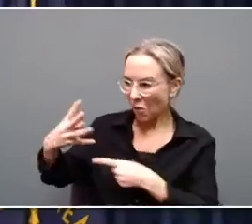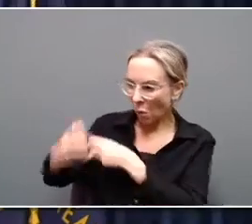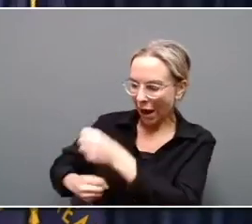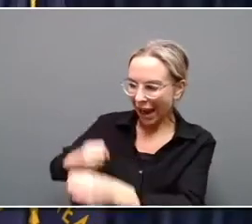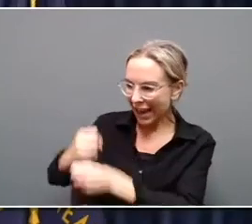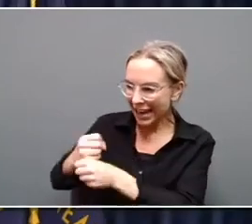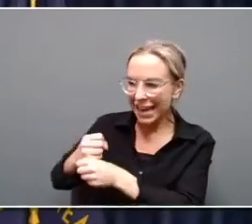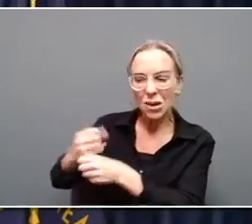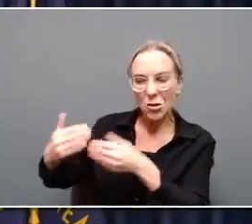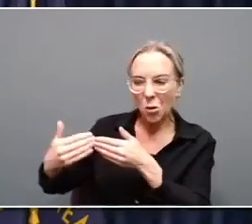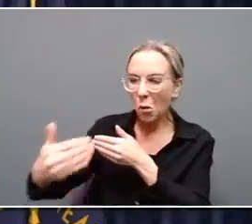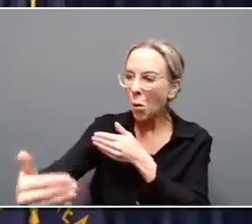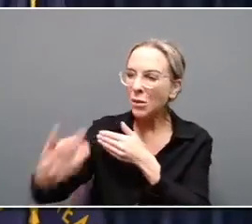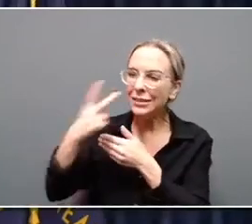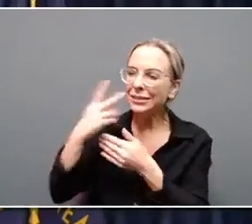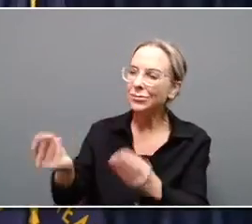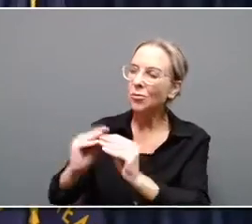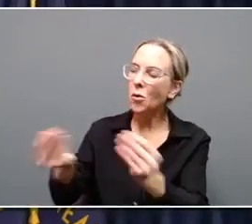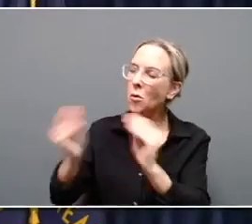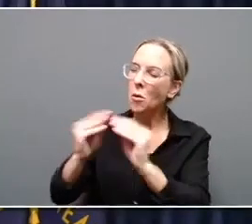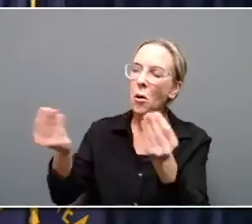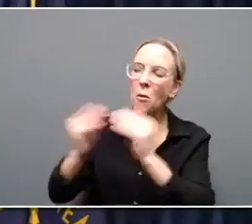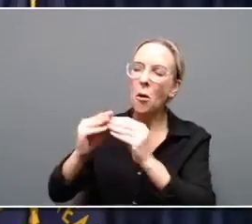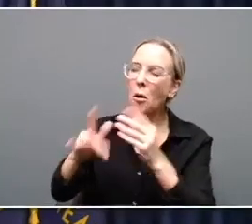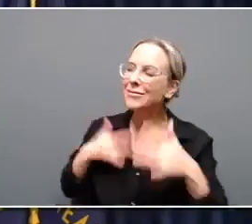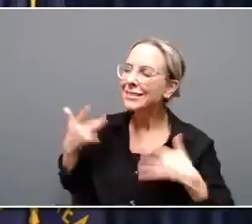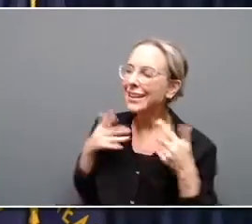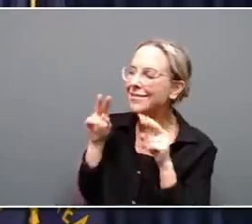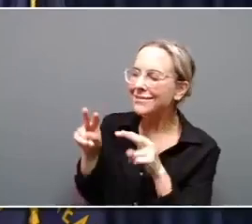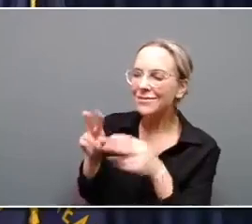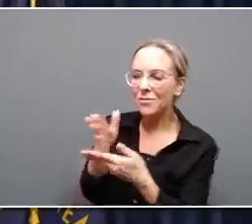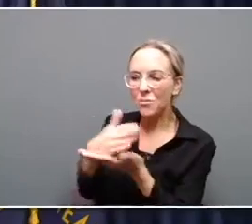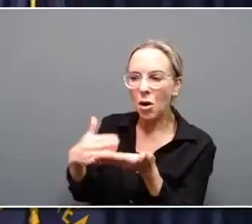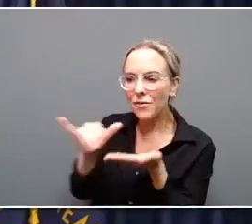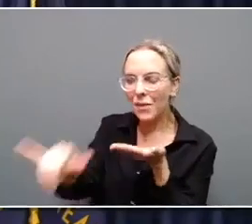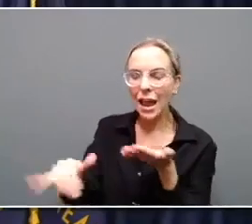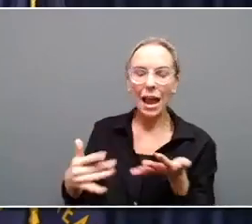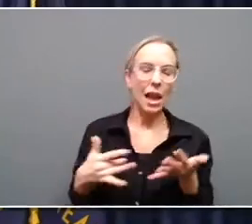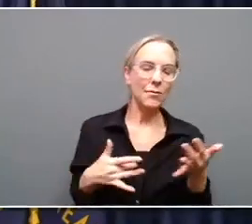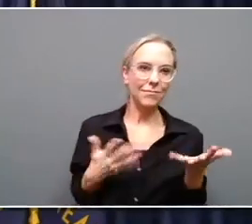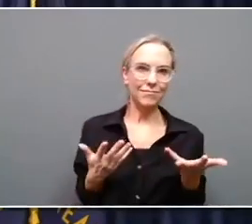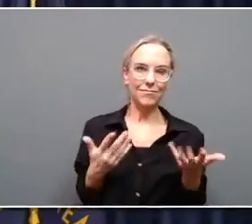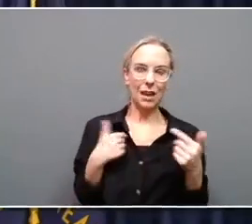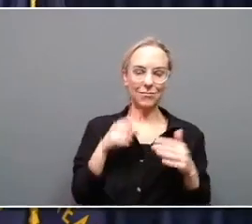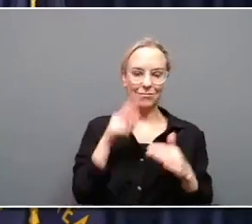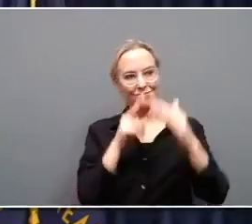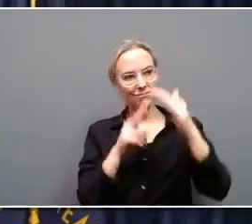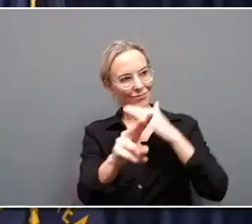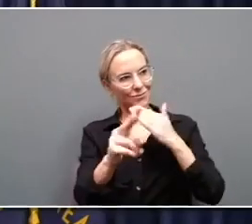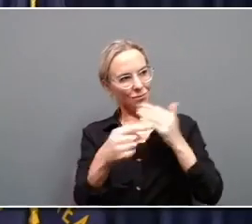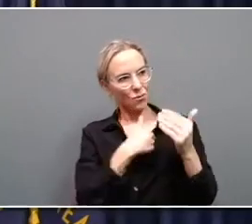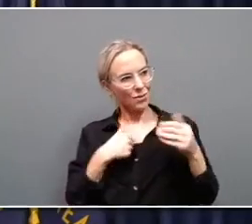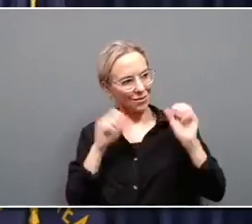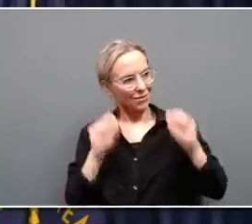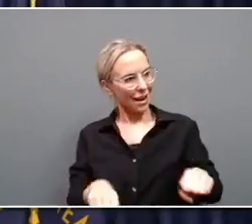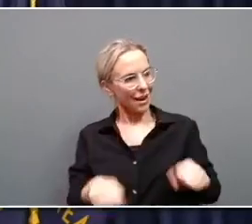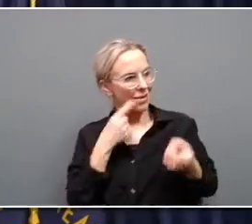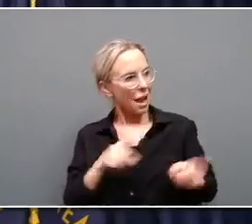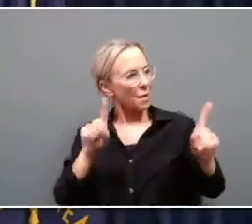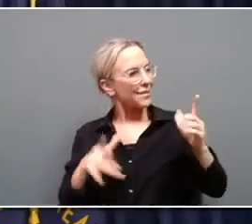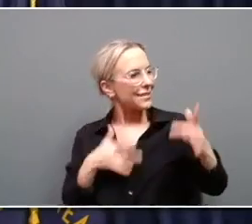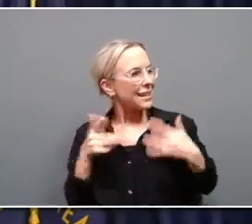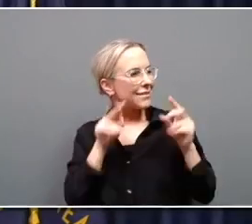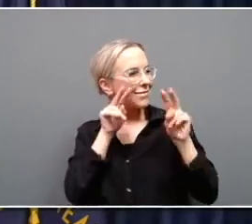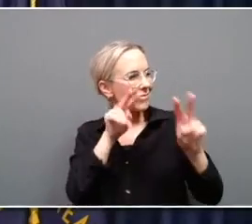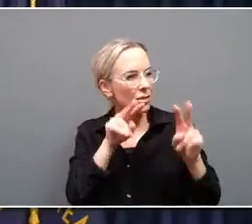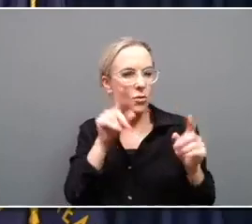see and to be a part of. I am excited and optimistic about what we can accomplish, and we need good people to help us do